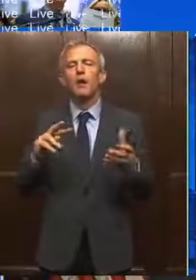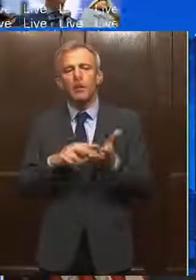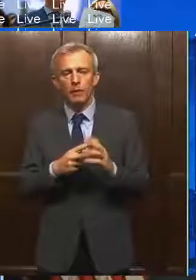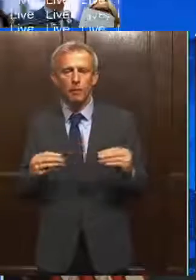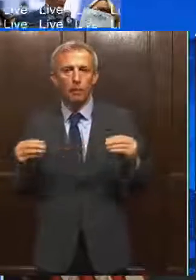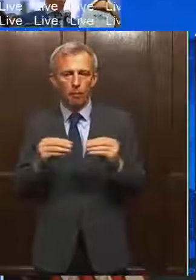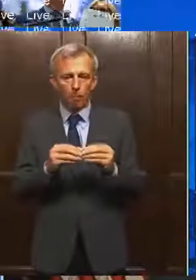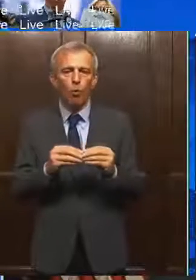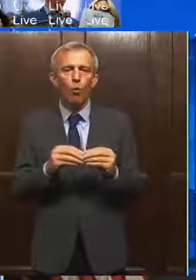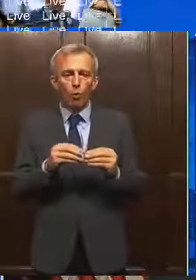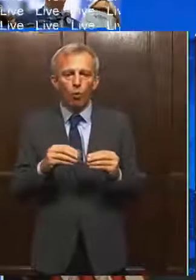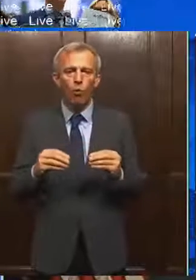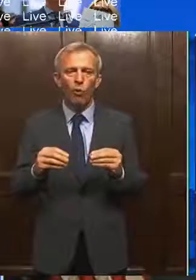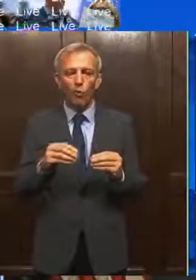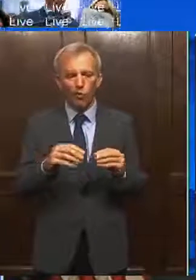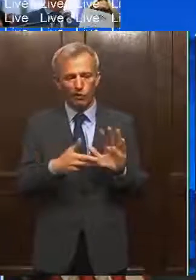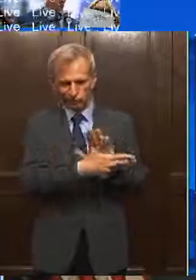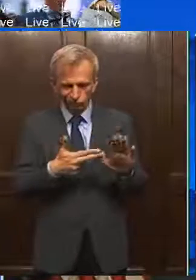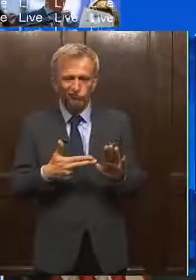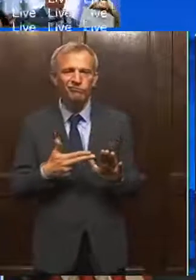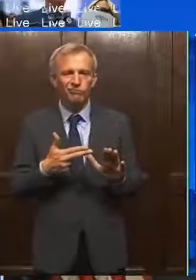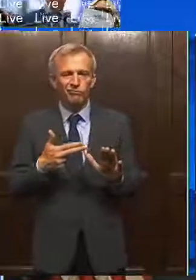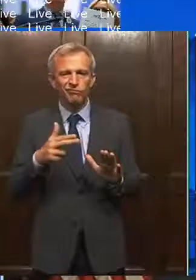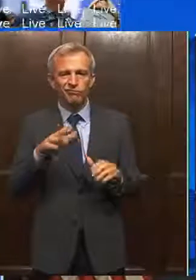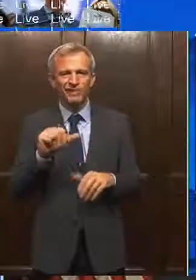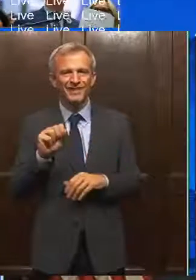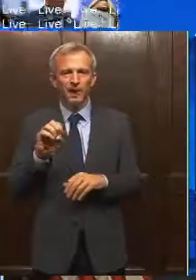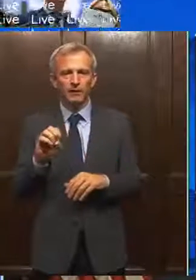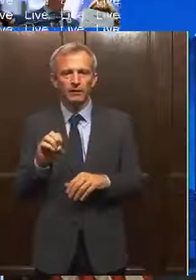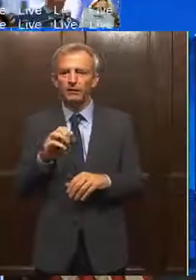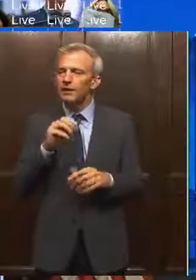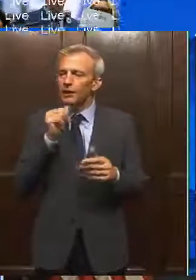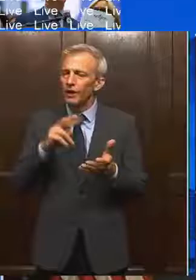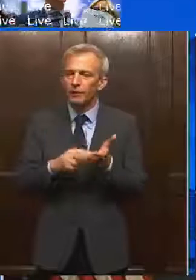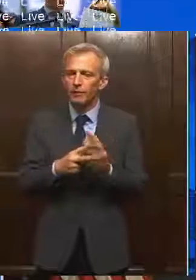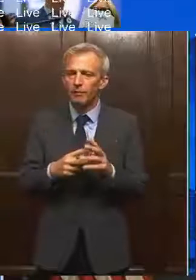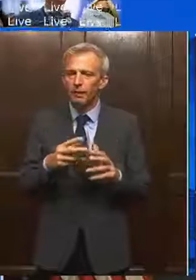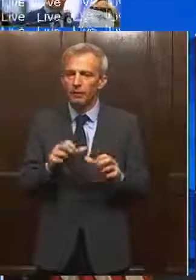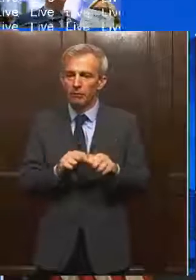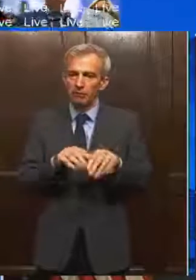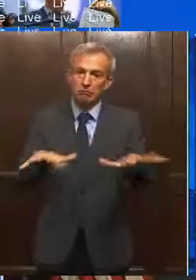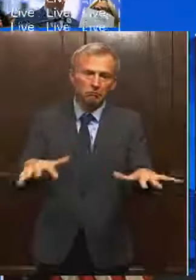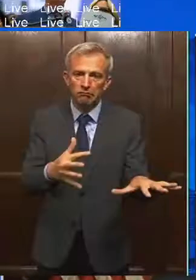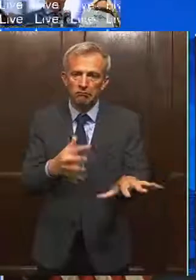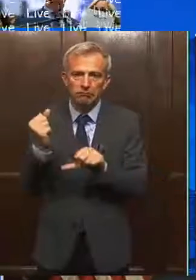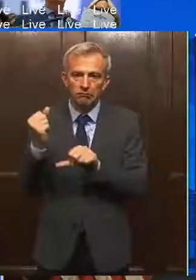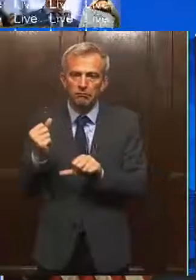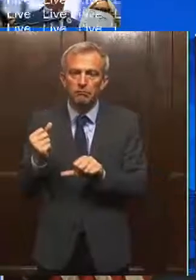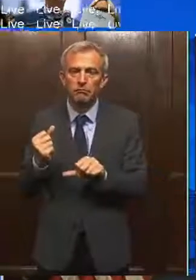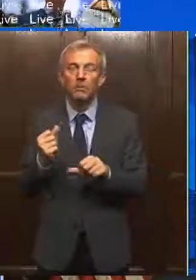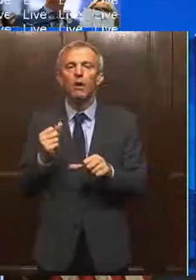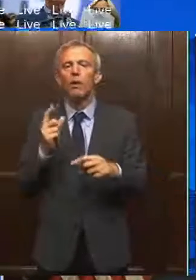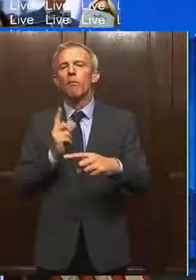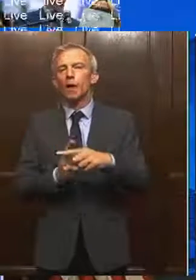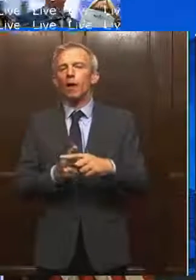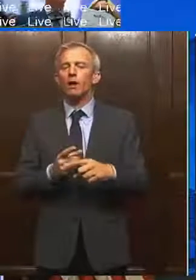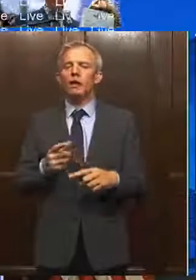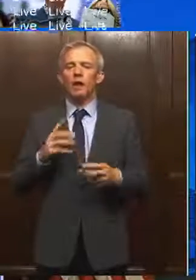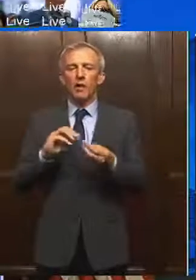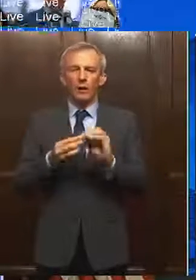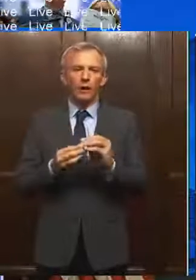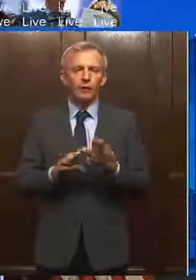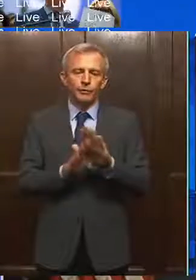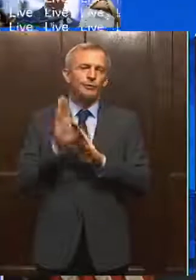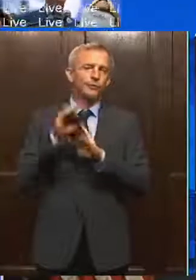diagnosed cases, not necessarily quicker spread. We also know that these numbers come to us unevenly. Some